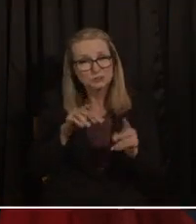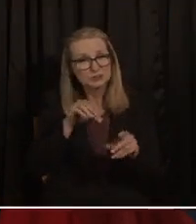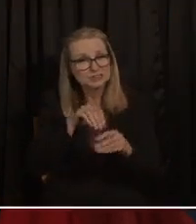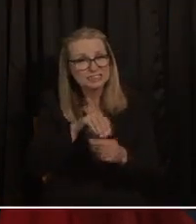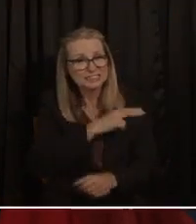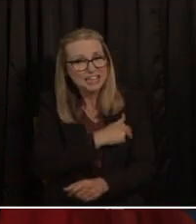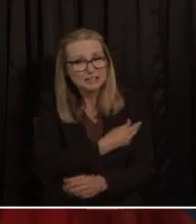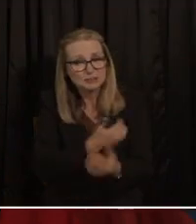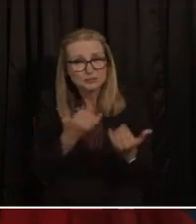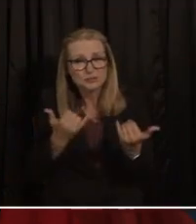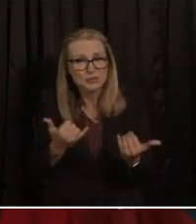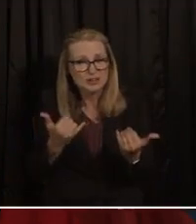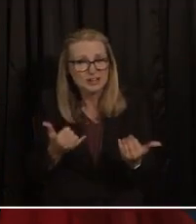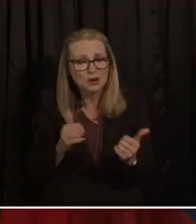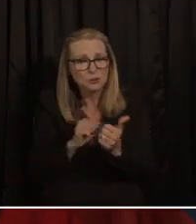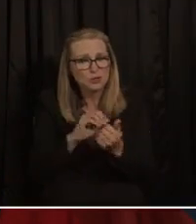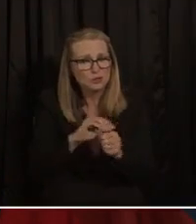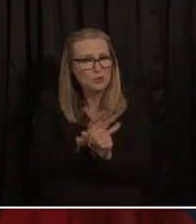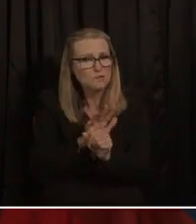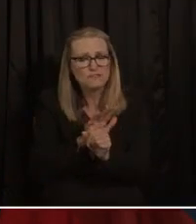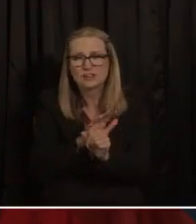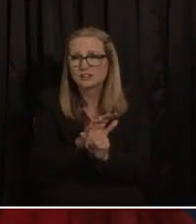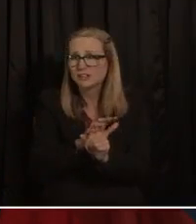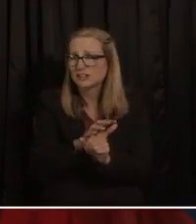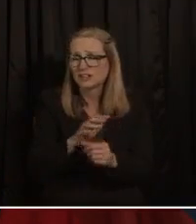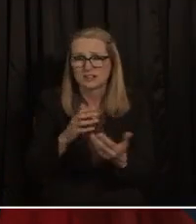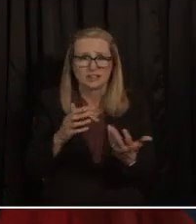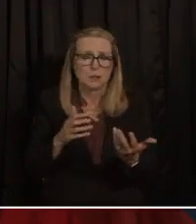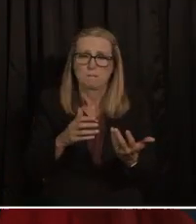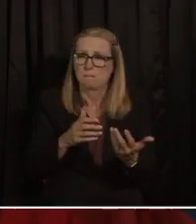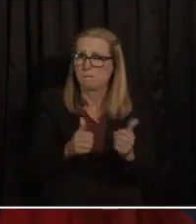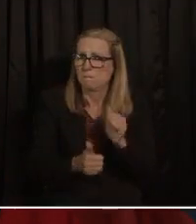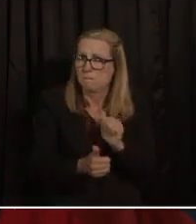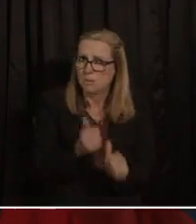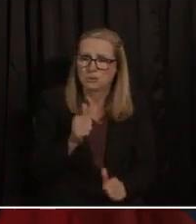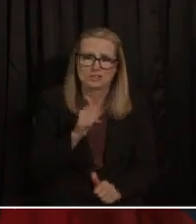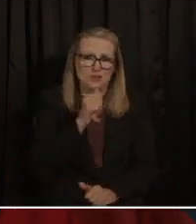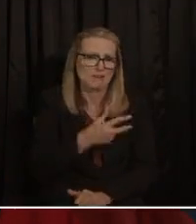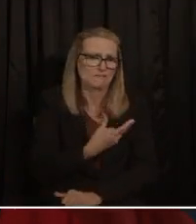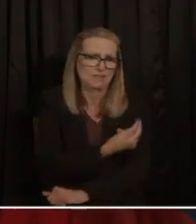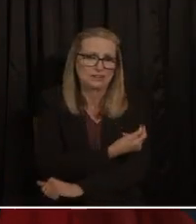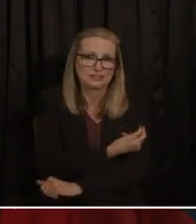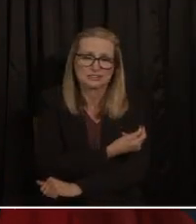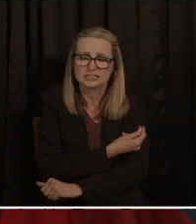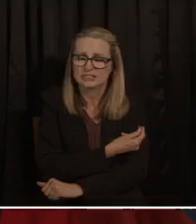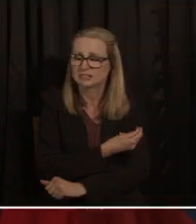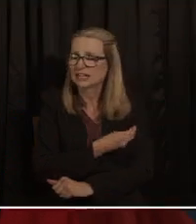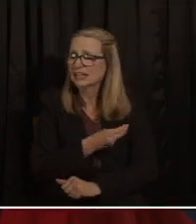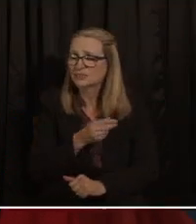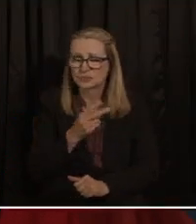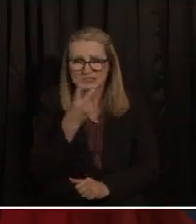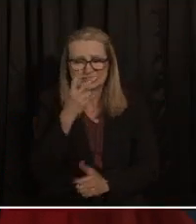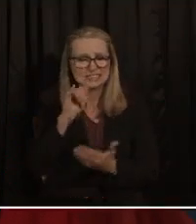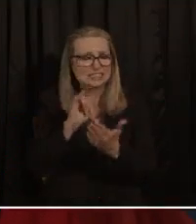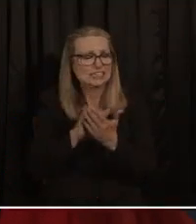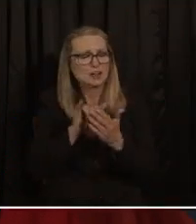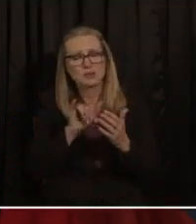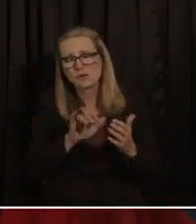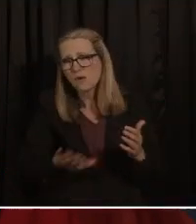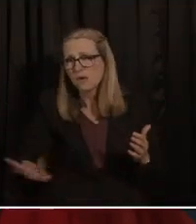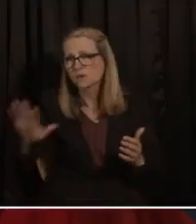in Colorado today from COVID are vaccinated. The vast majority are unvaccinated. It's the same across the country. This is a pandemic